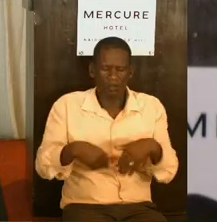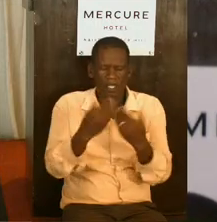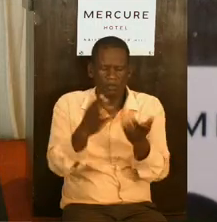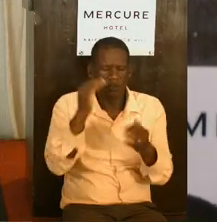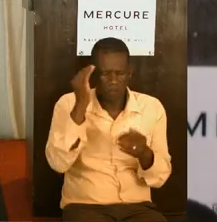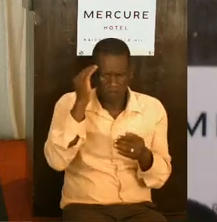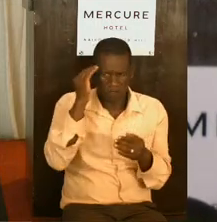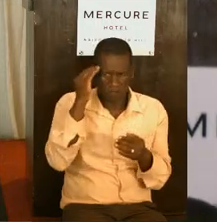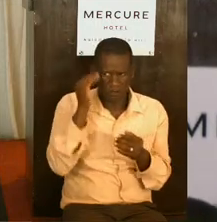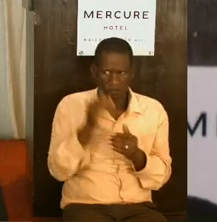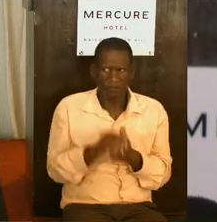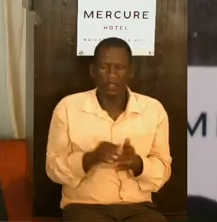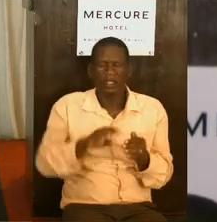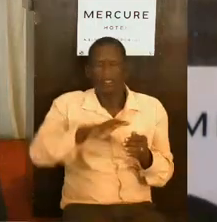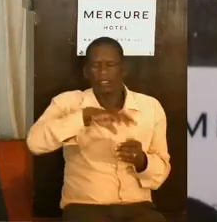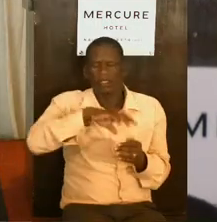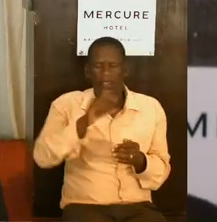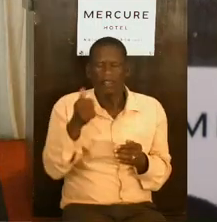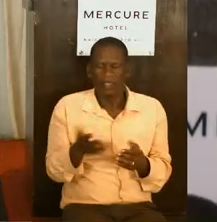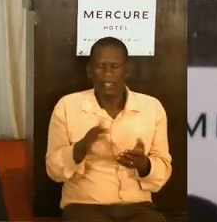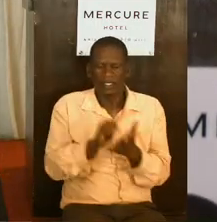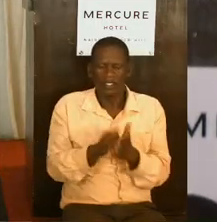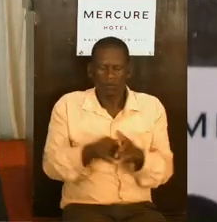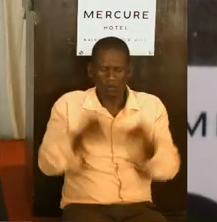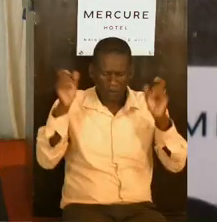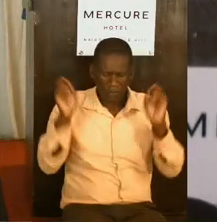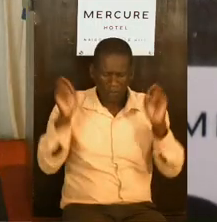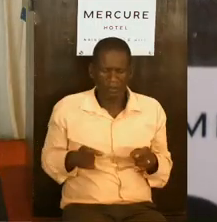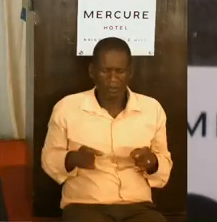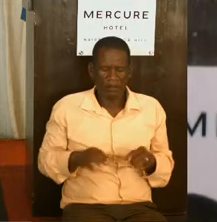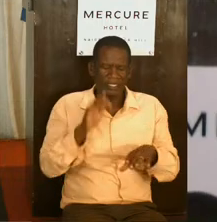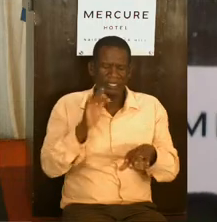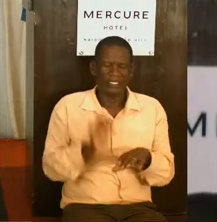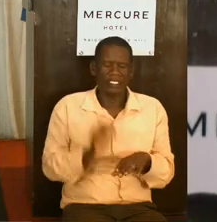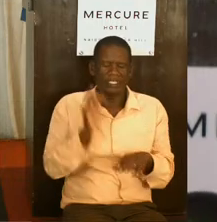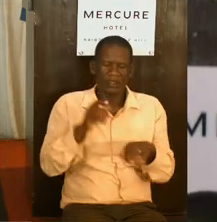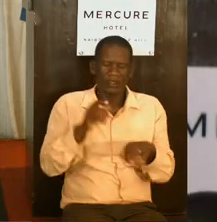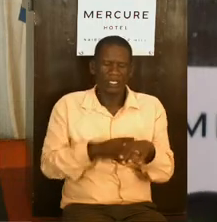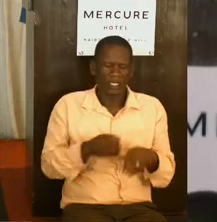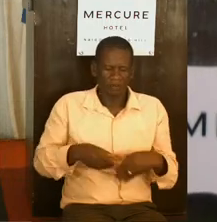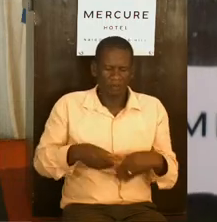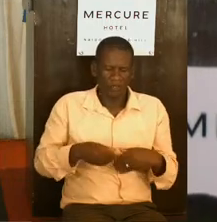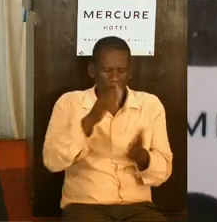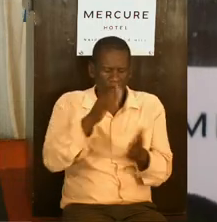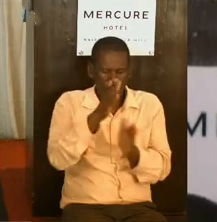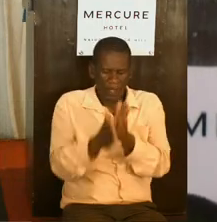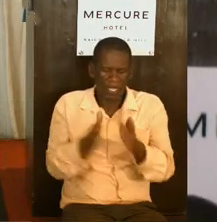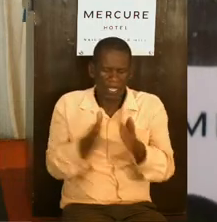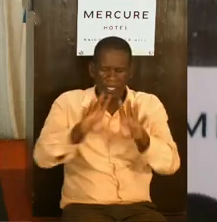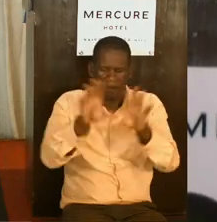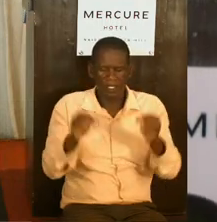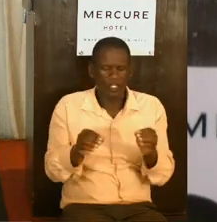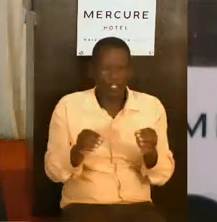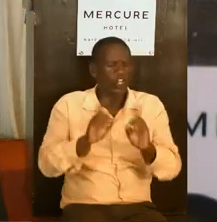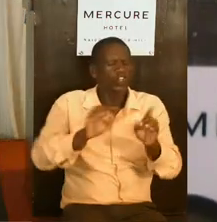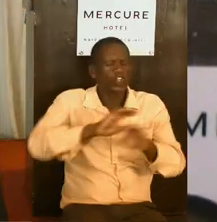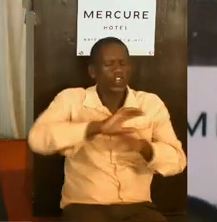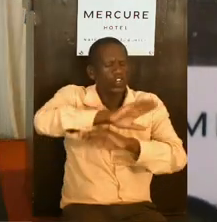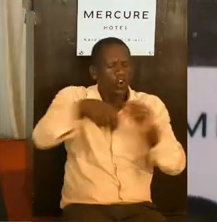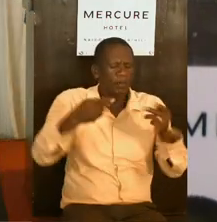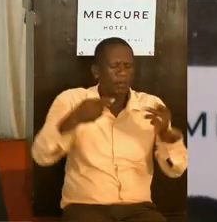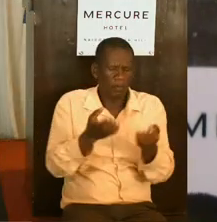education the other thing is that we must be very very sensitive when we are located because not everybody